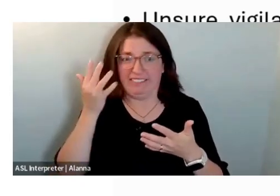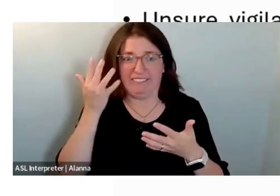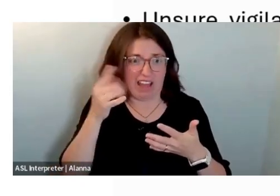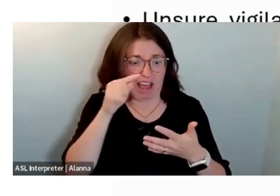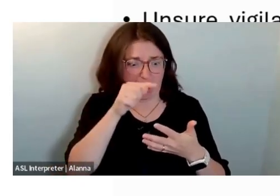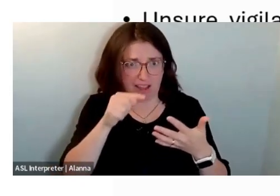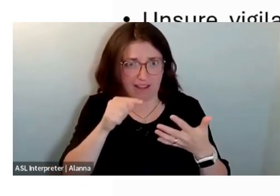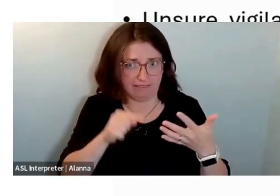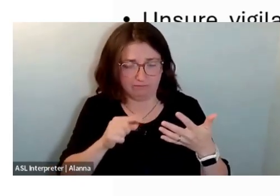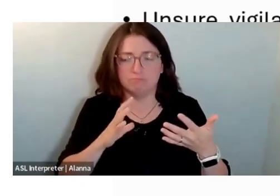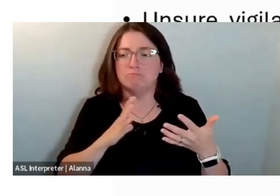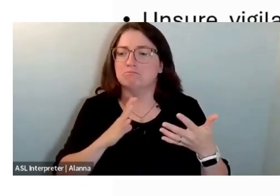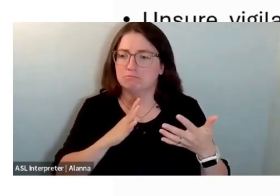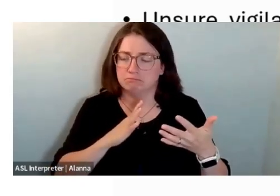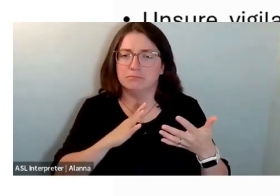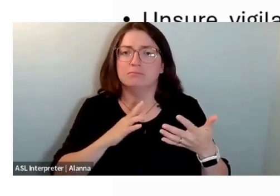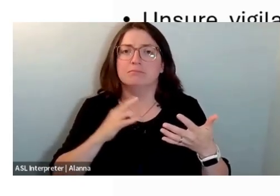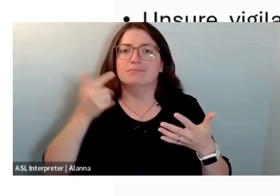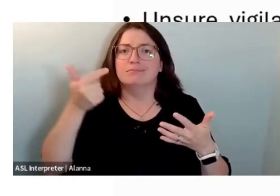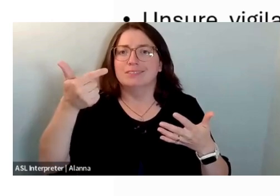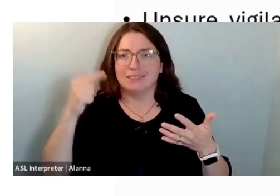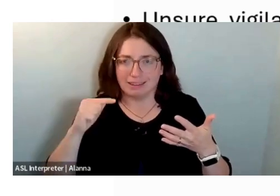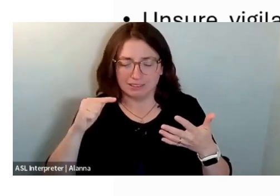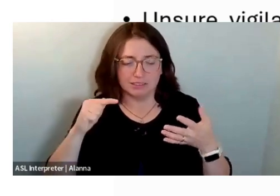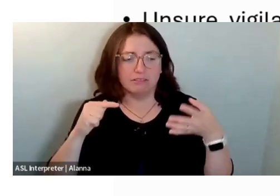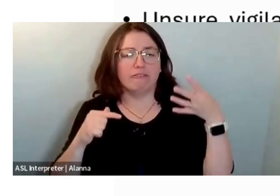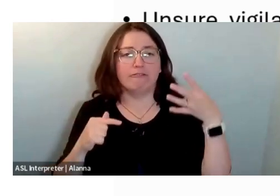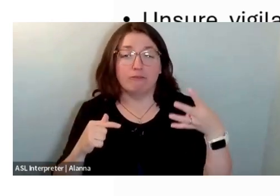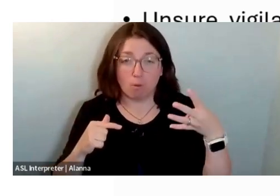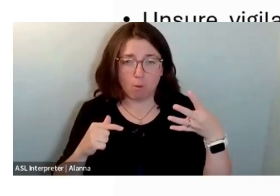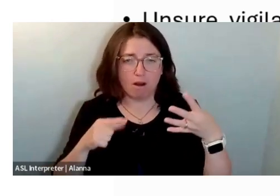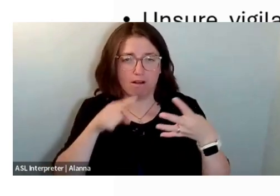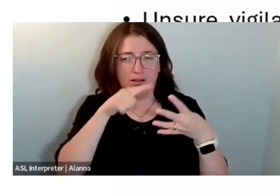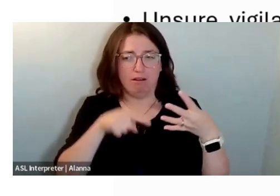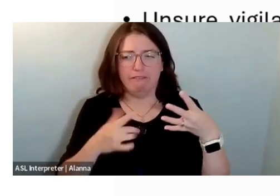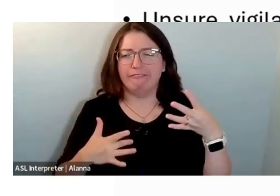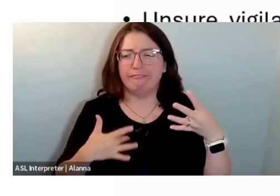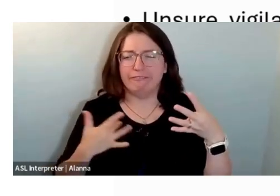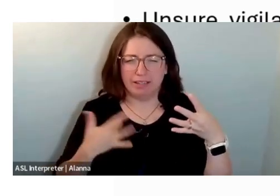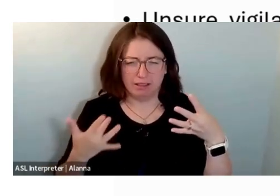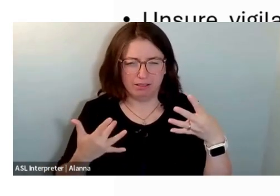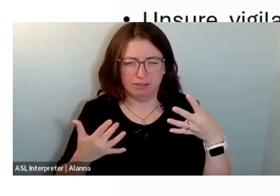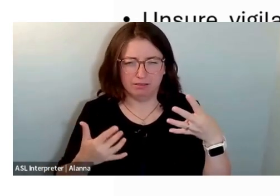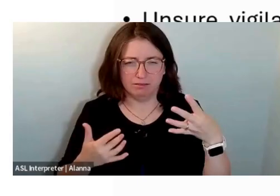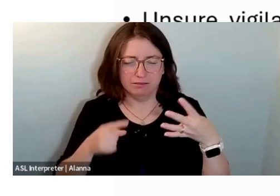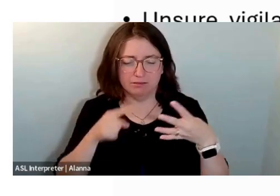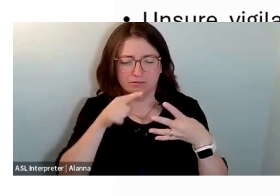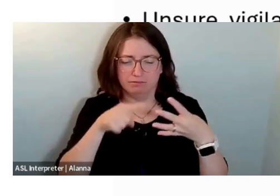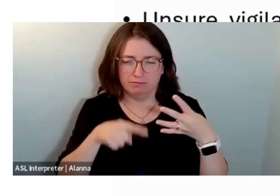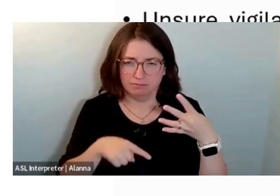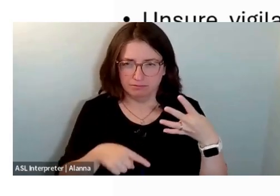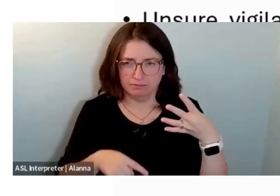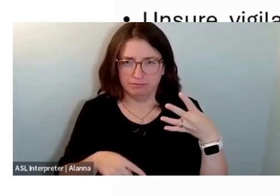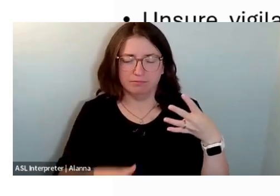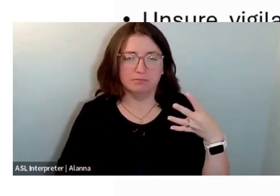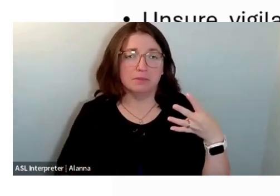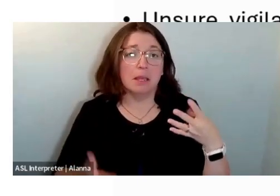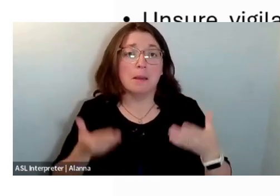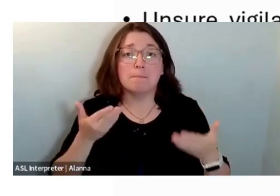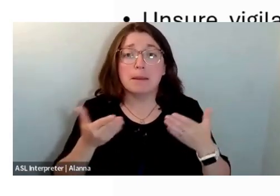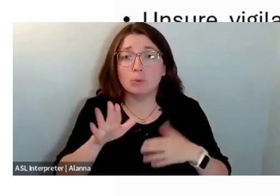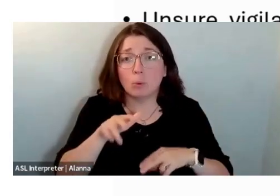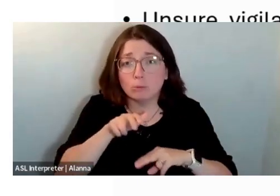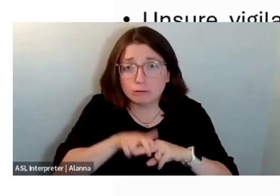4 things that you feel. It may be whatever you're sitting on, if